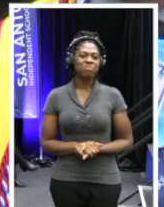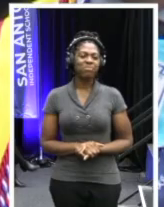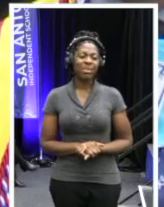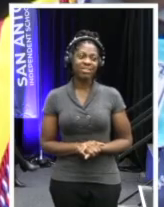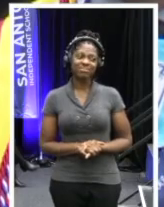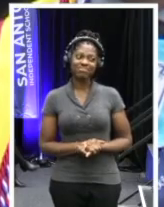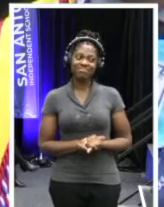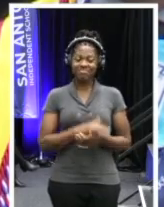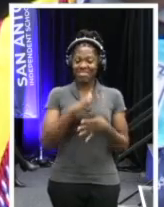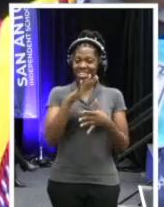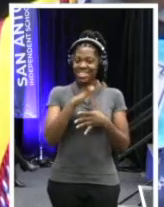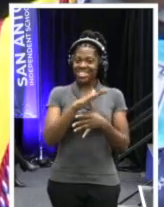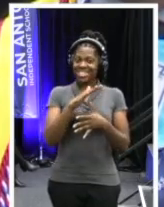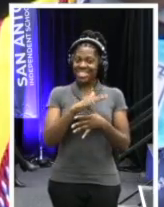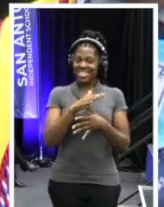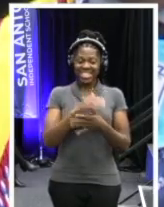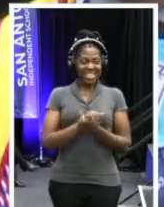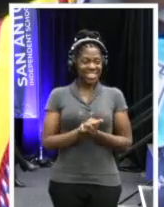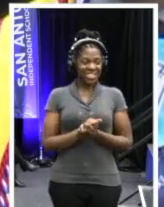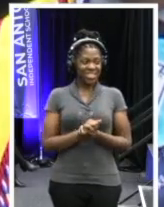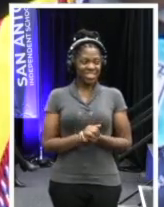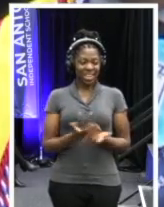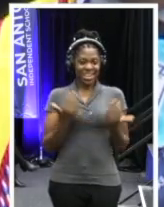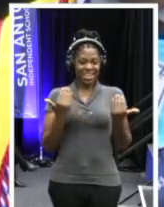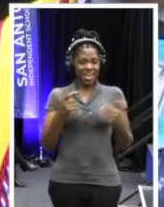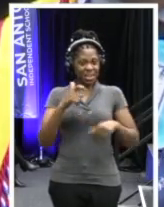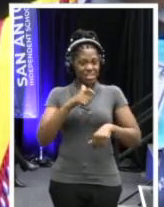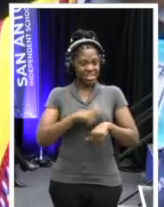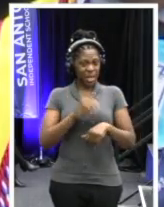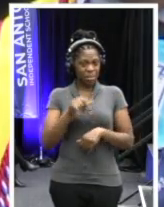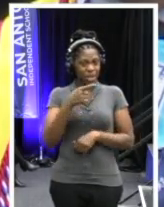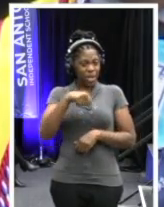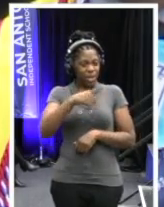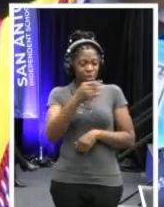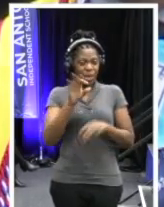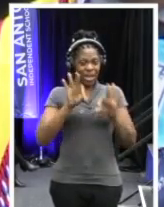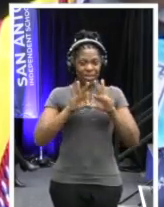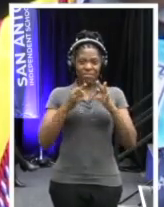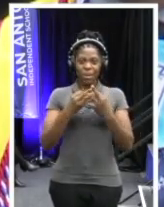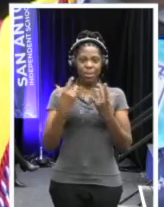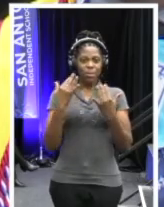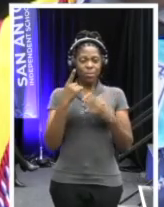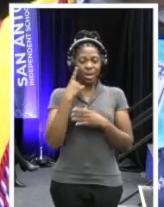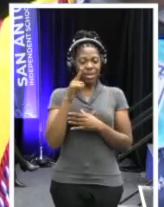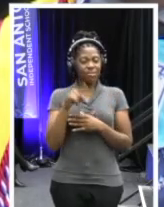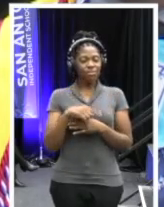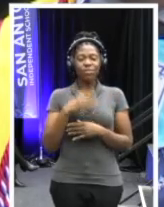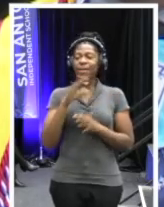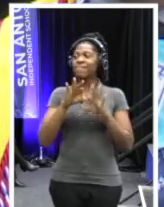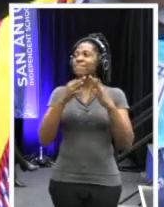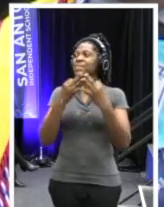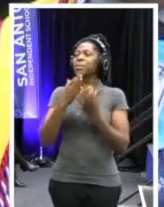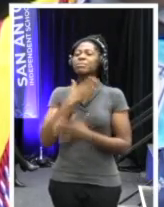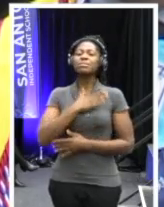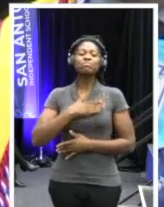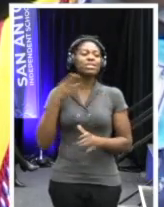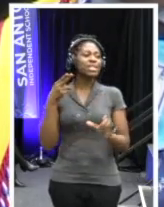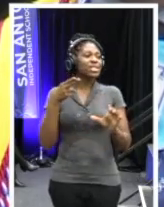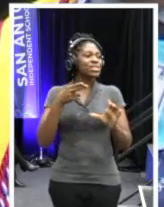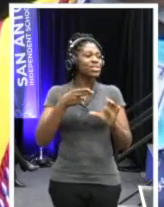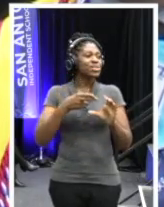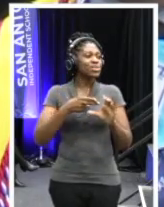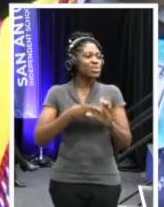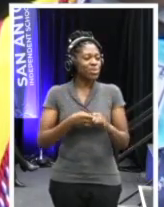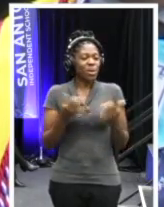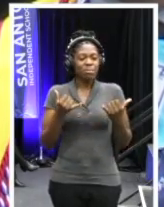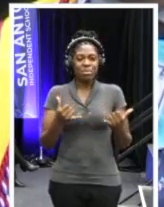Seniors, this is the moment your families and you have been waiting for. Yeah. Families, please join me in making graduation a